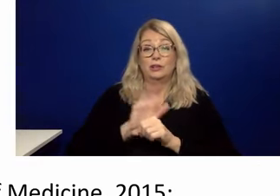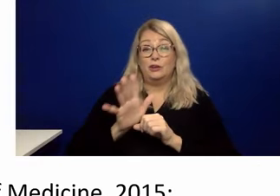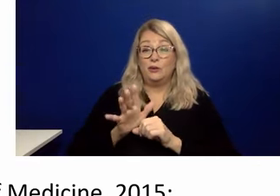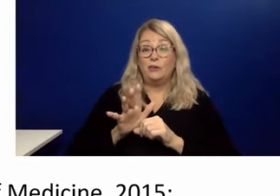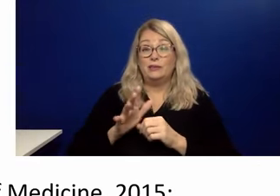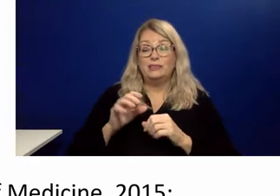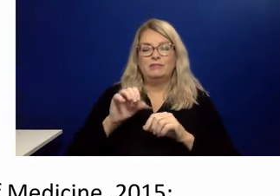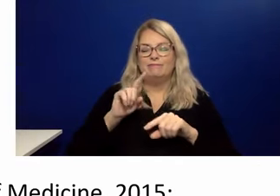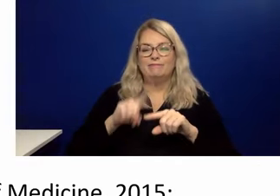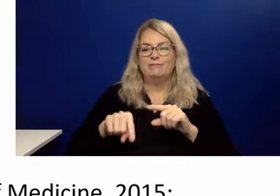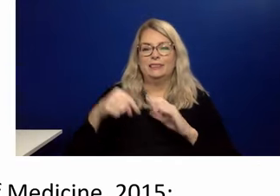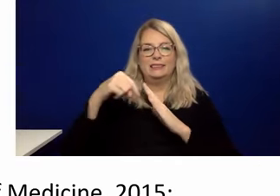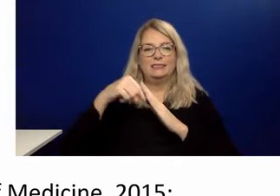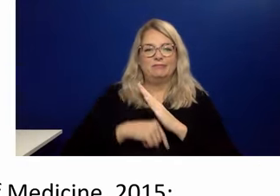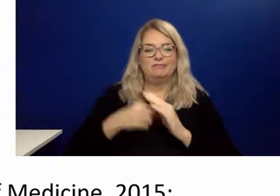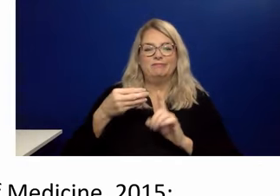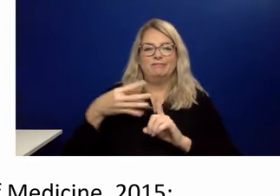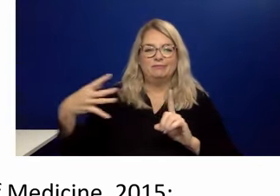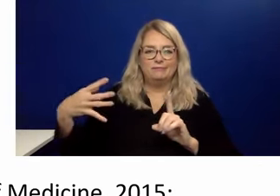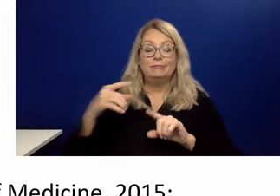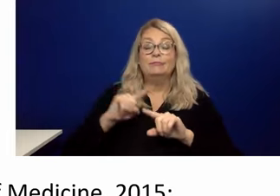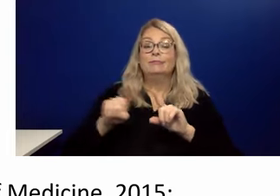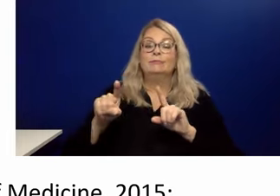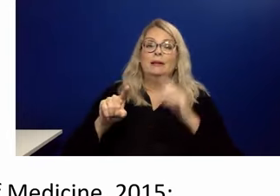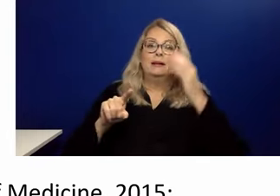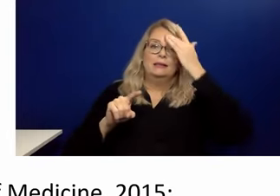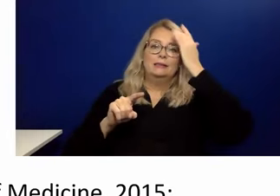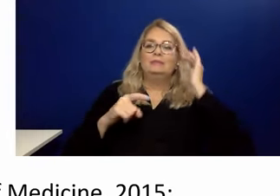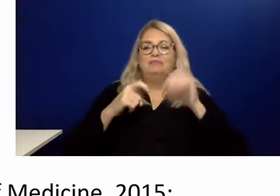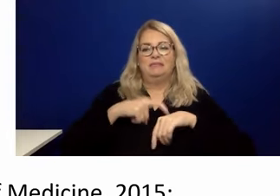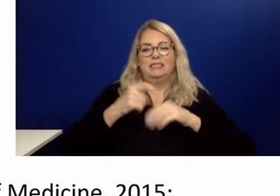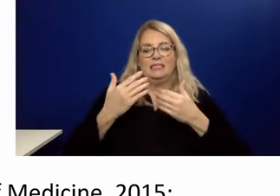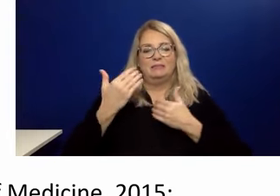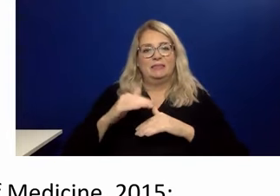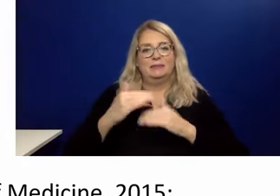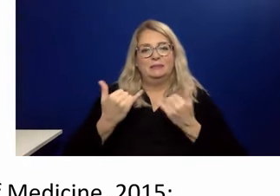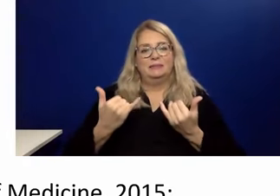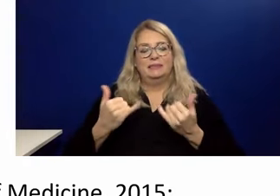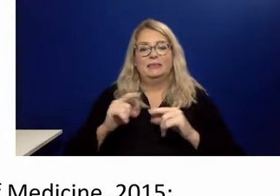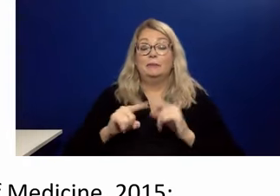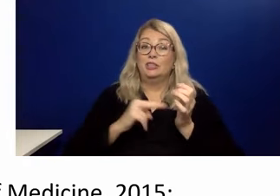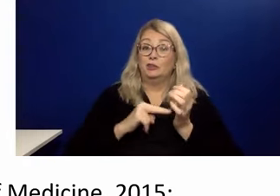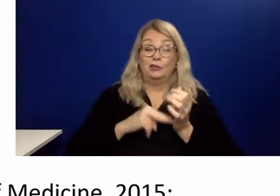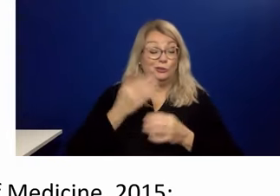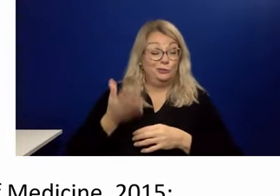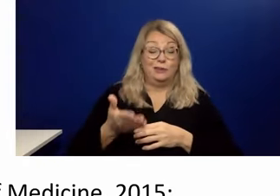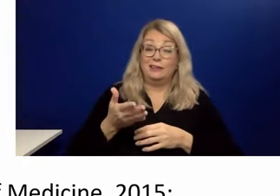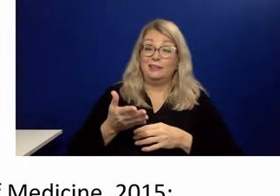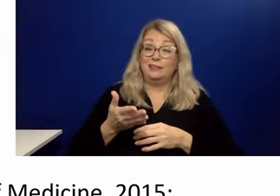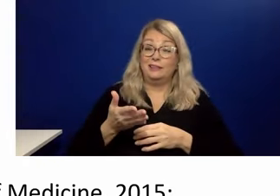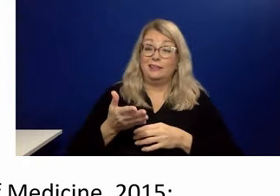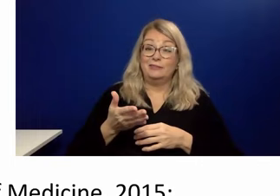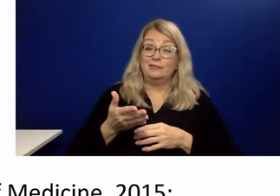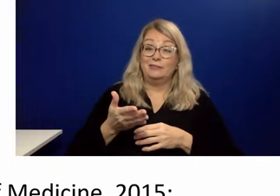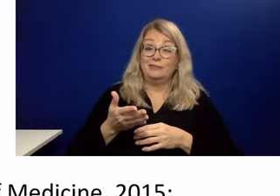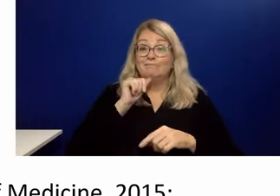but they were saying they were out there, right? COVID hit, they're there. They don't have time to go home and